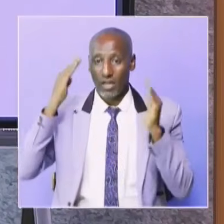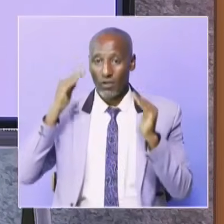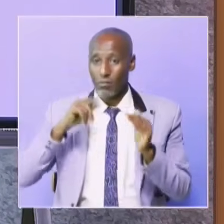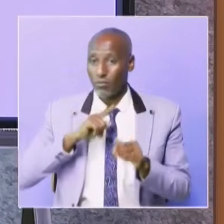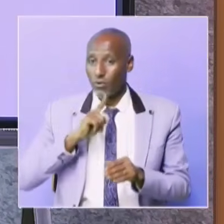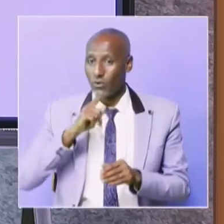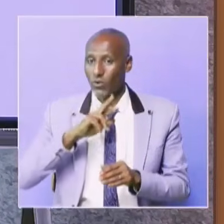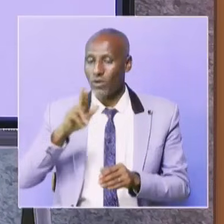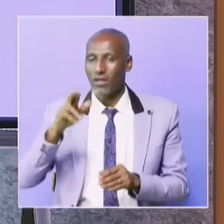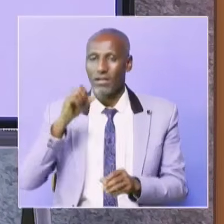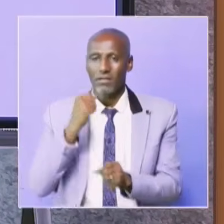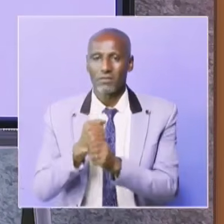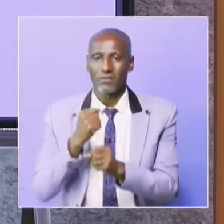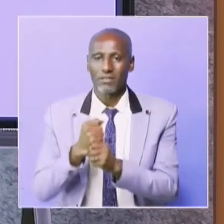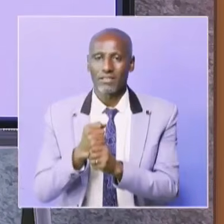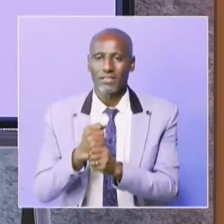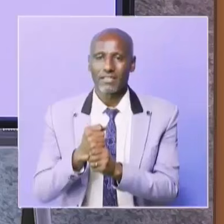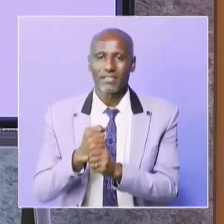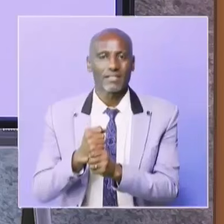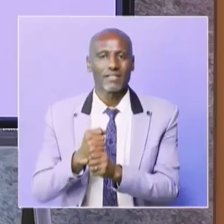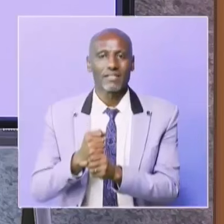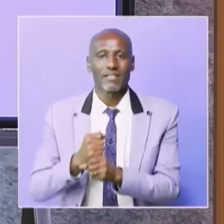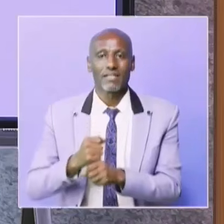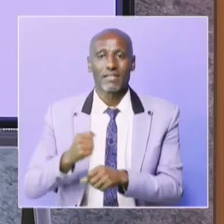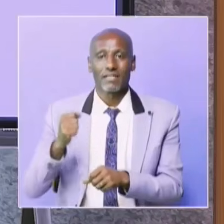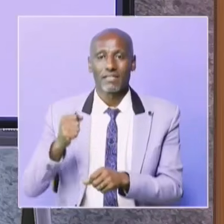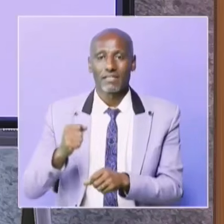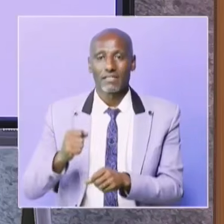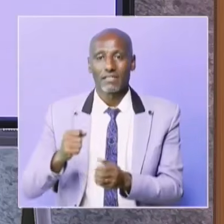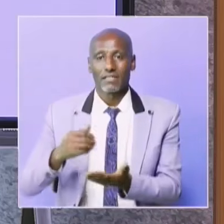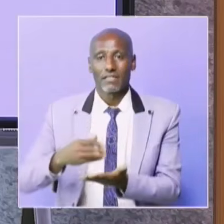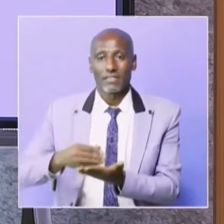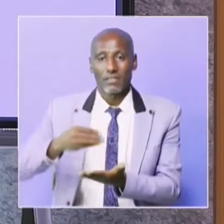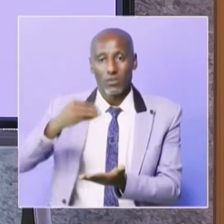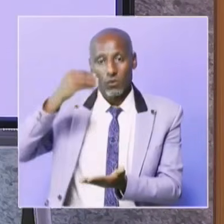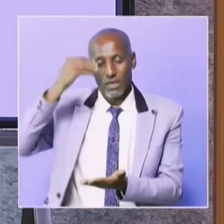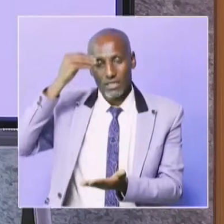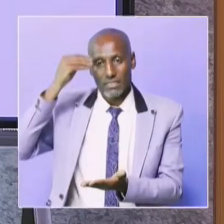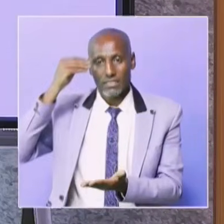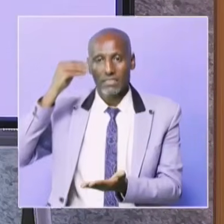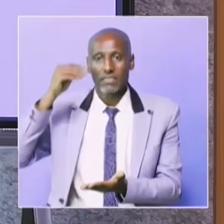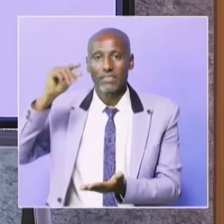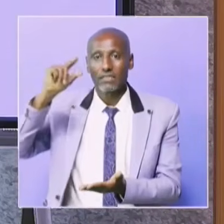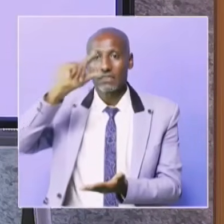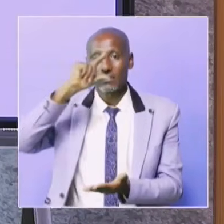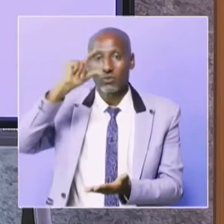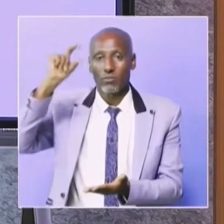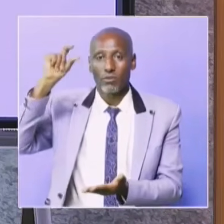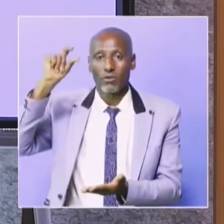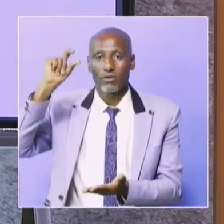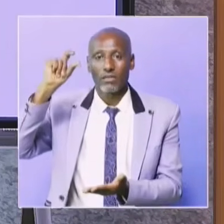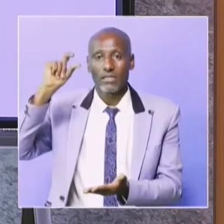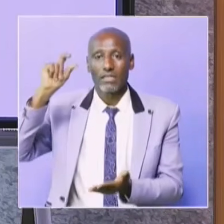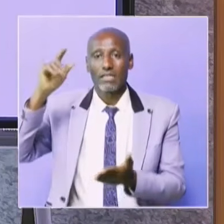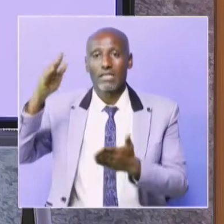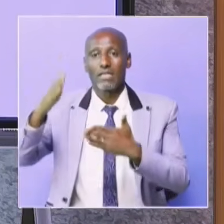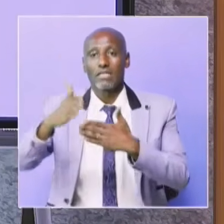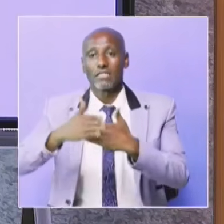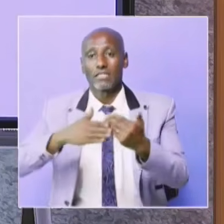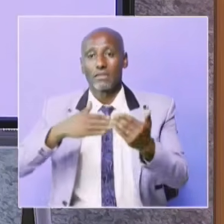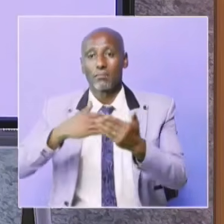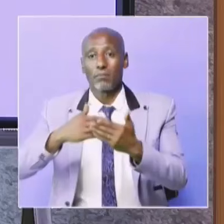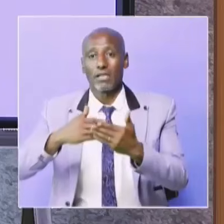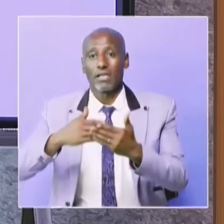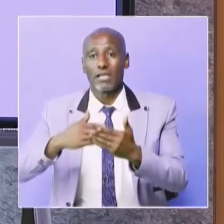great. Today we're going to start our new lesson with the topic or the first tense, which is simple